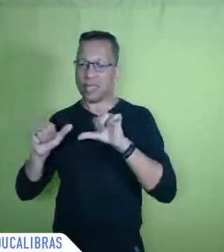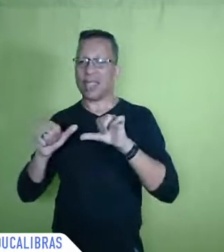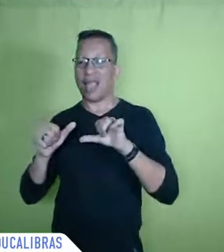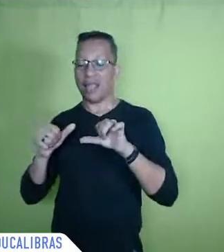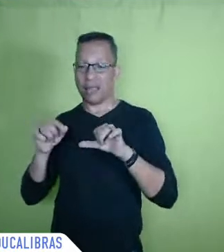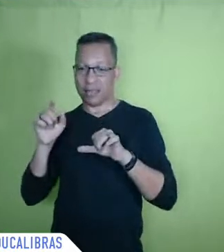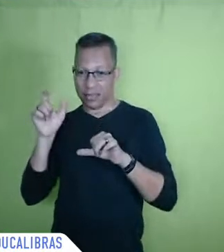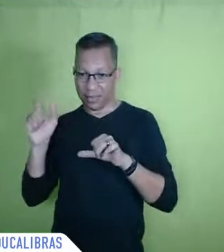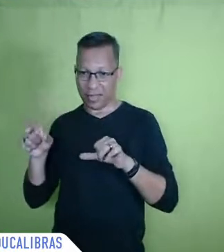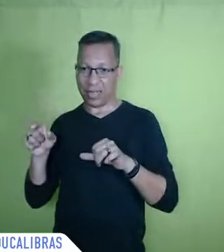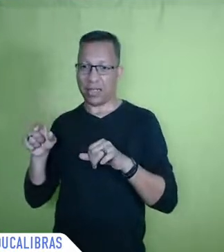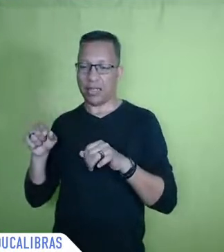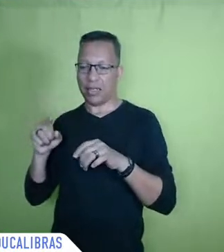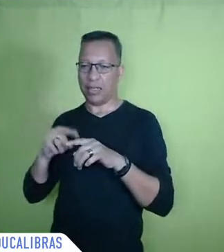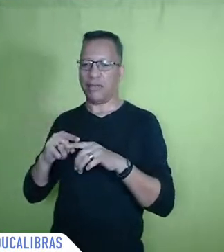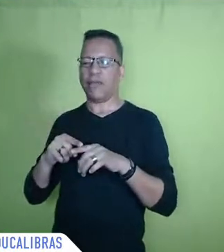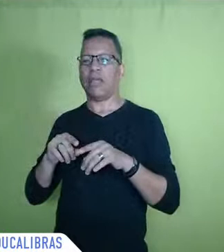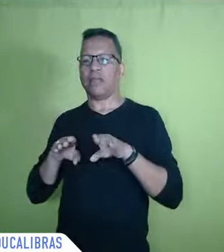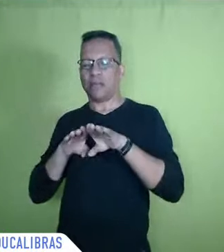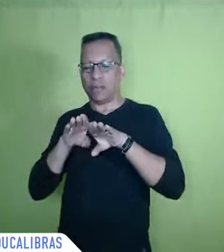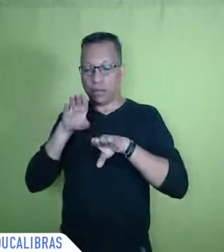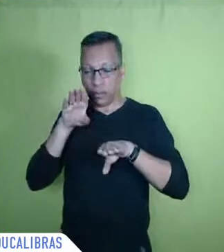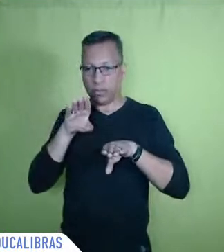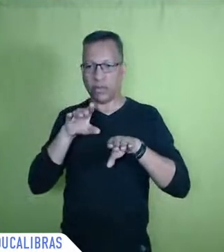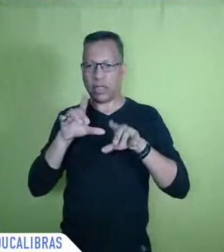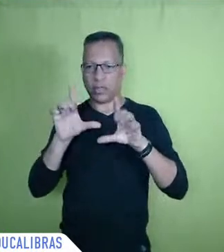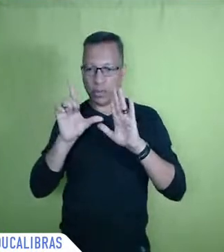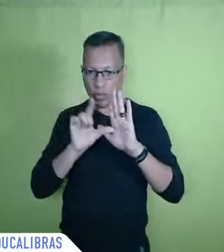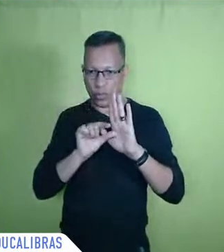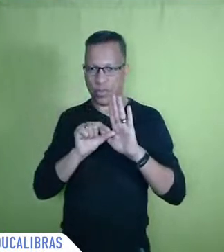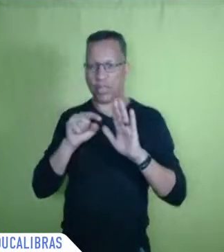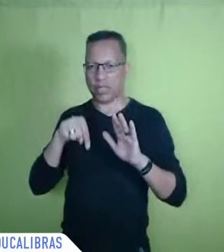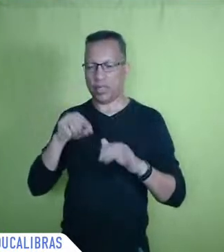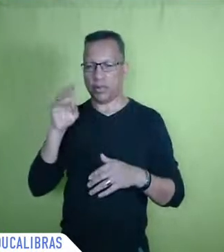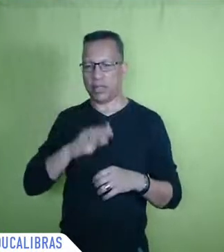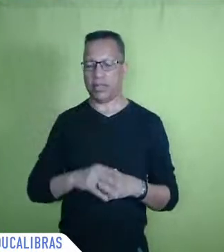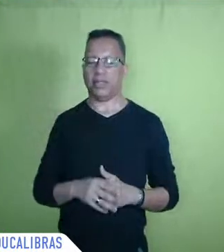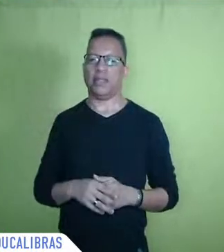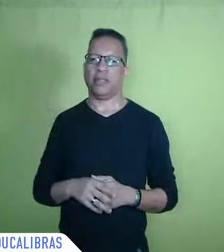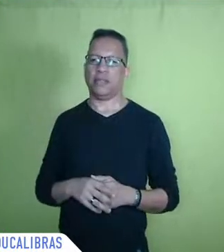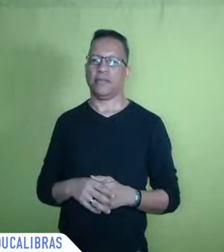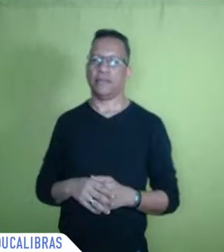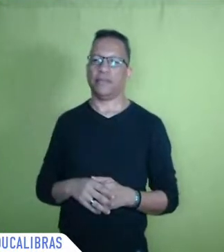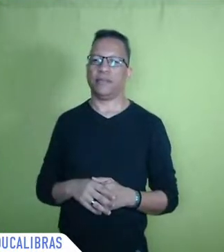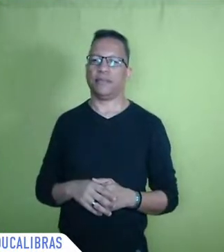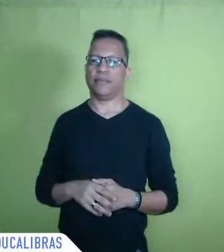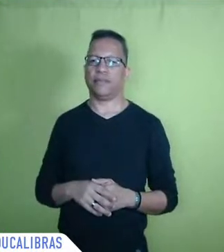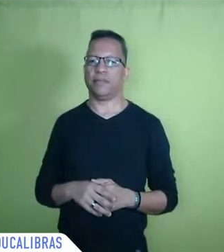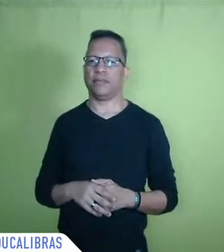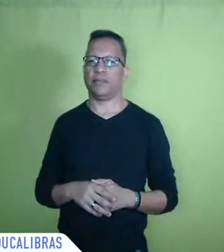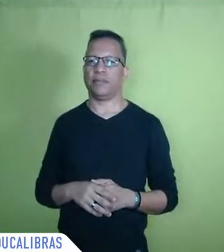and the reforms he is suggesting, will it reduce inequalities in Brazil?